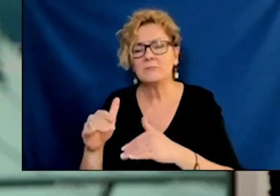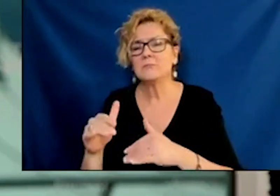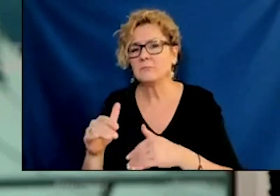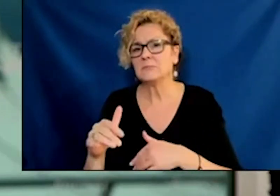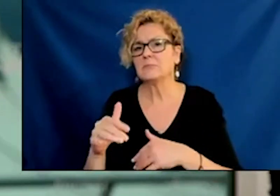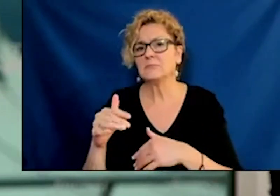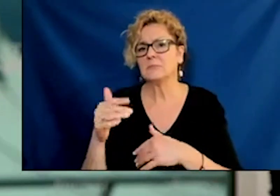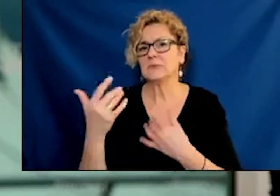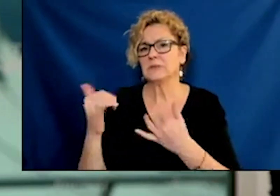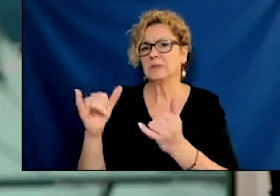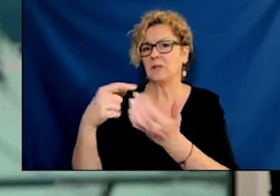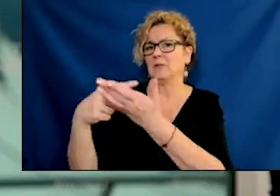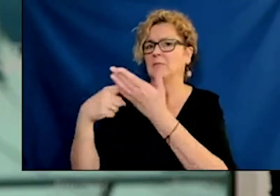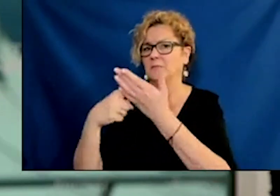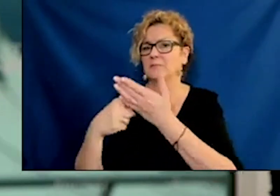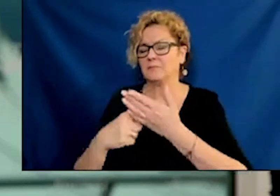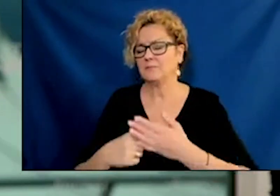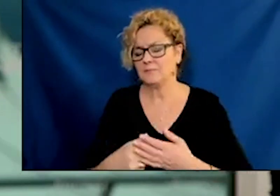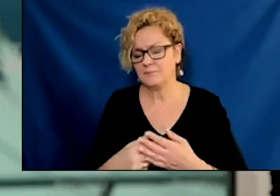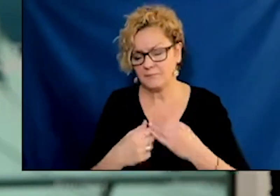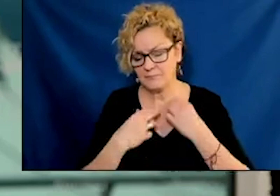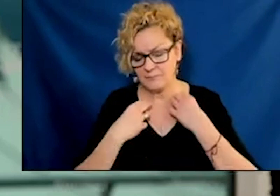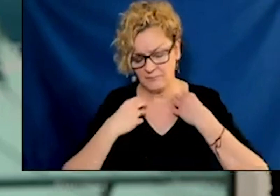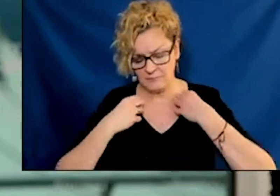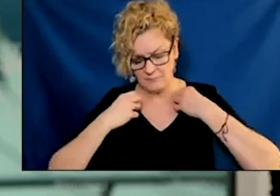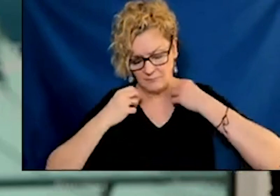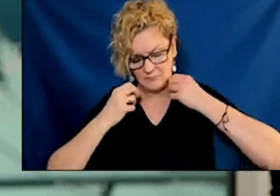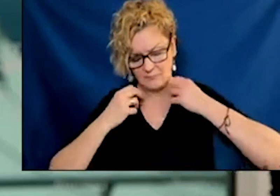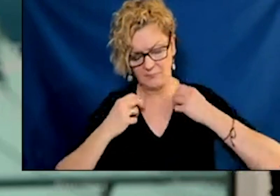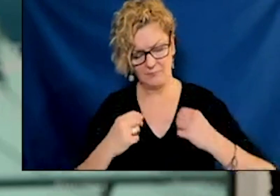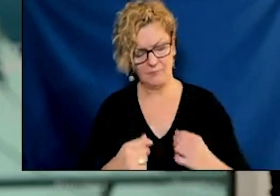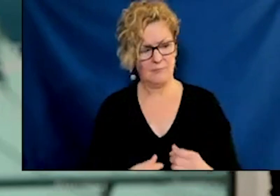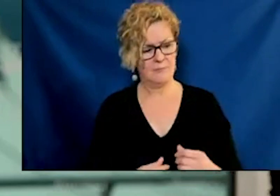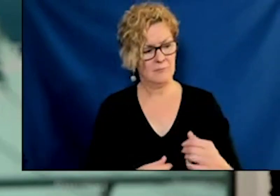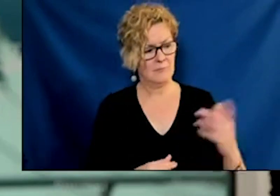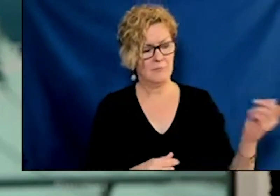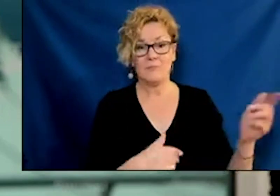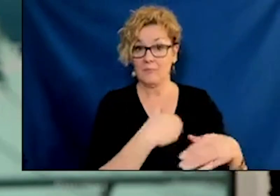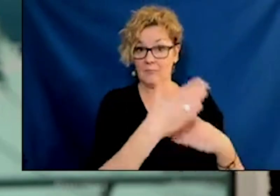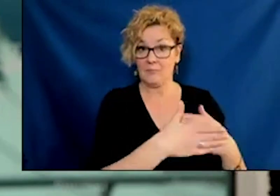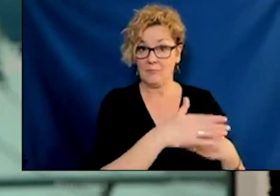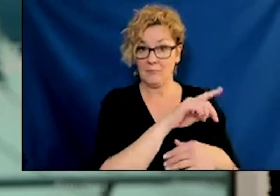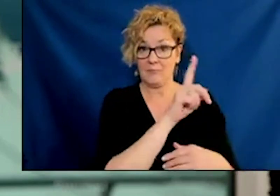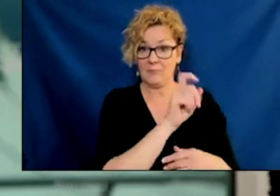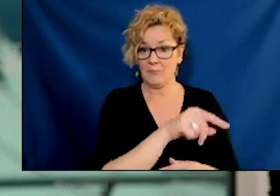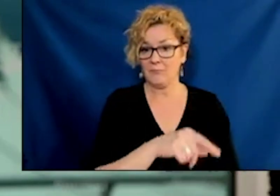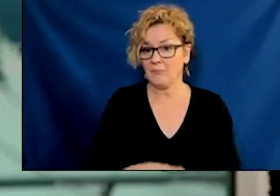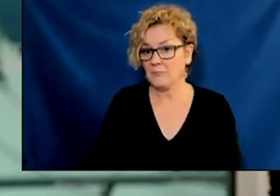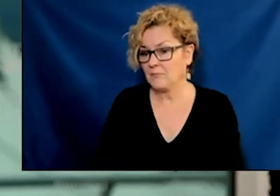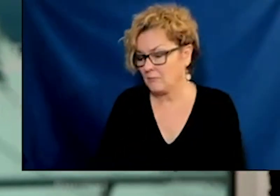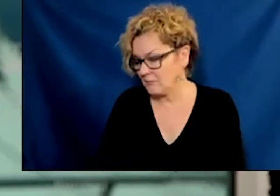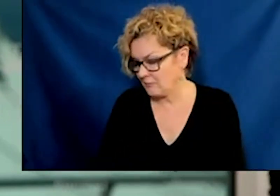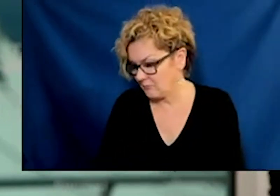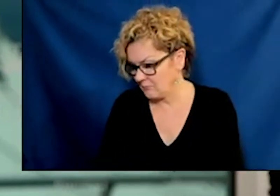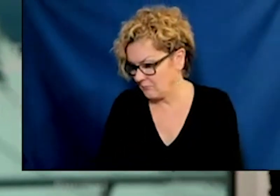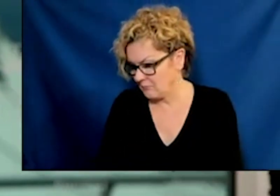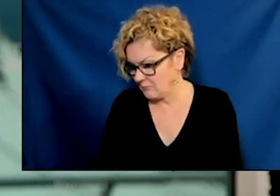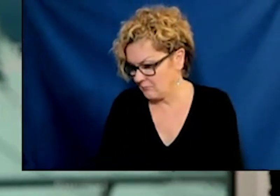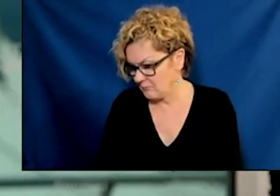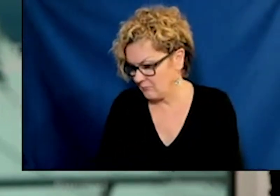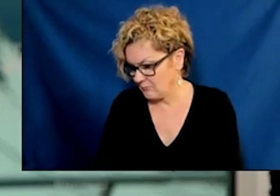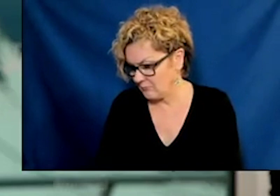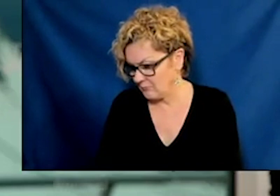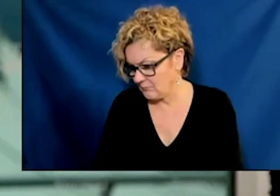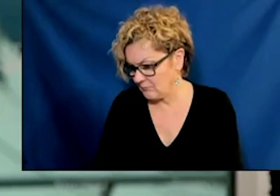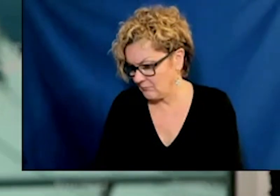I do. Now that we're at the point where everyone in long-term care has been offered the vaccine, is the idea of any